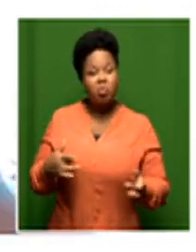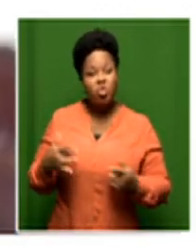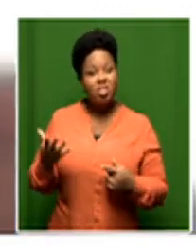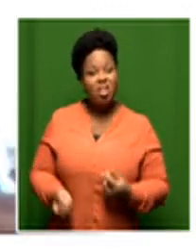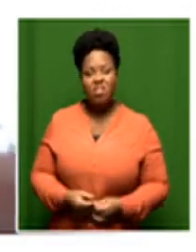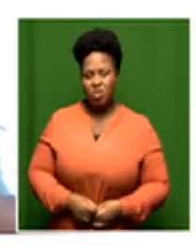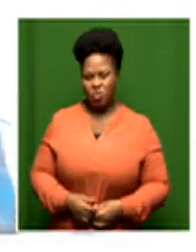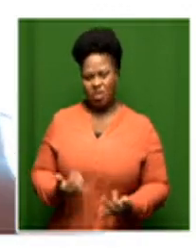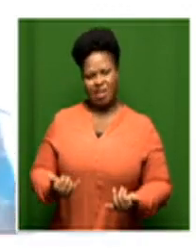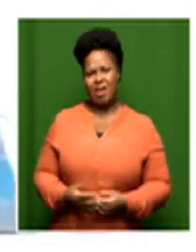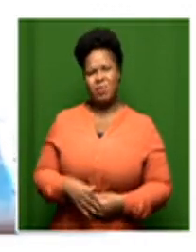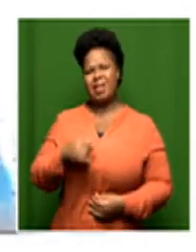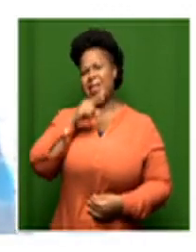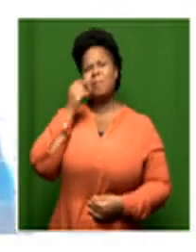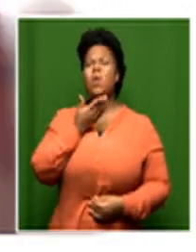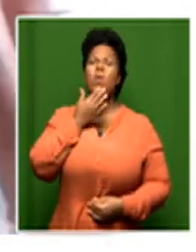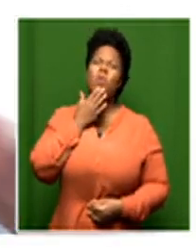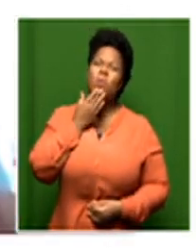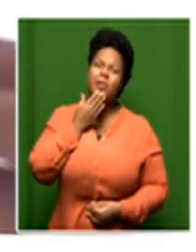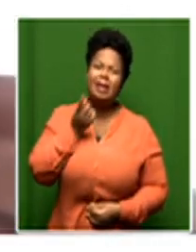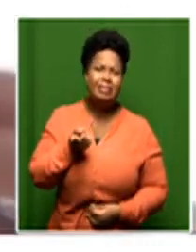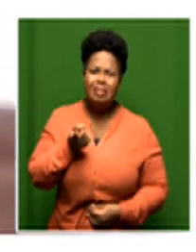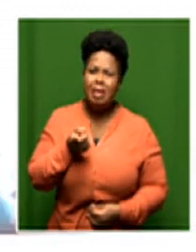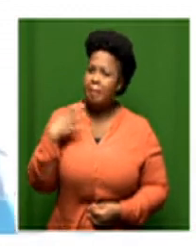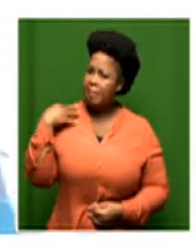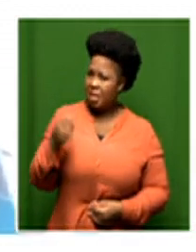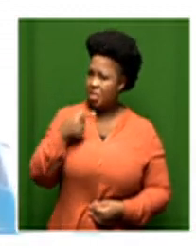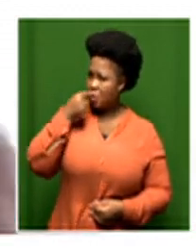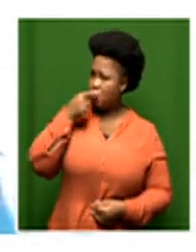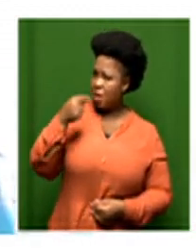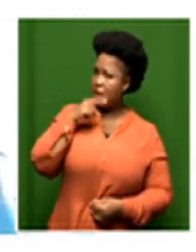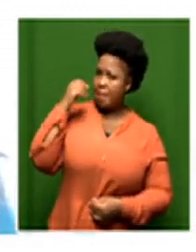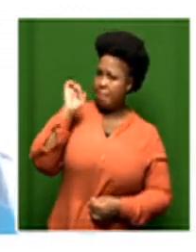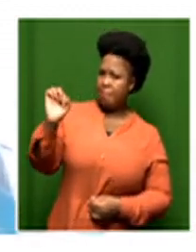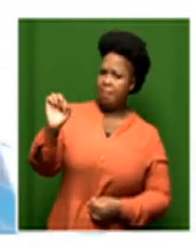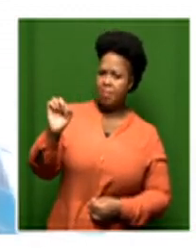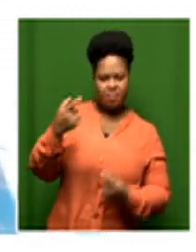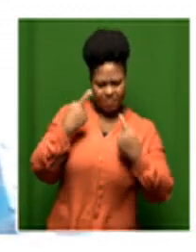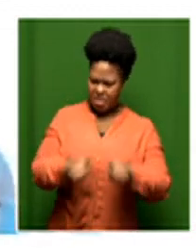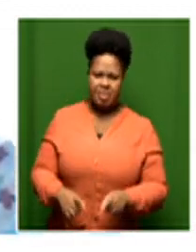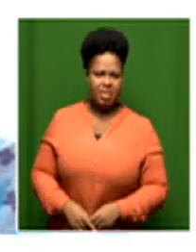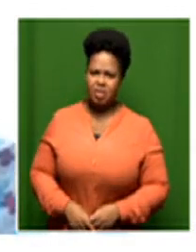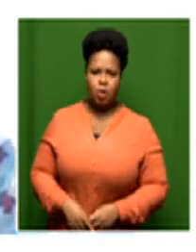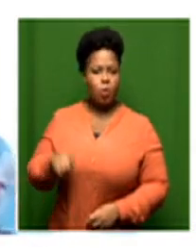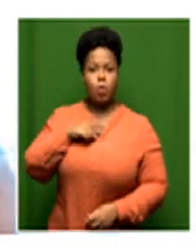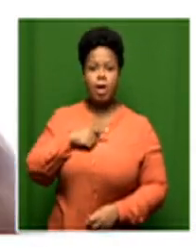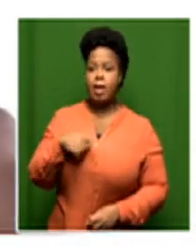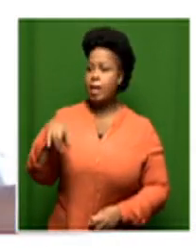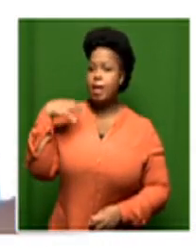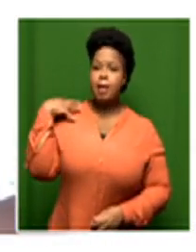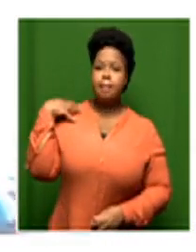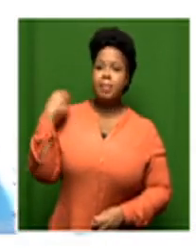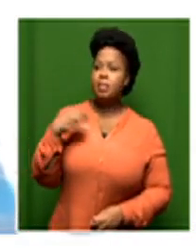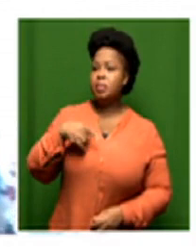name. Therefore, whose name is this? Is this Minister Mthethwa's name? It can't be, because if it is Minister